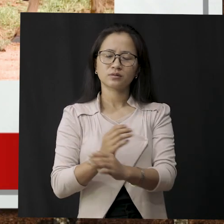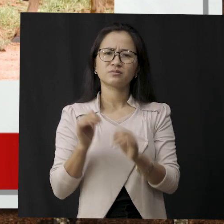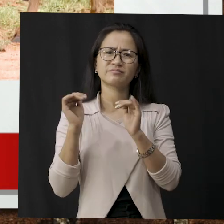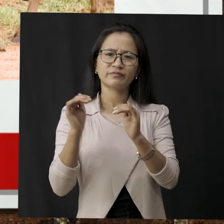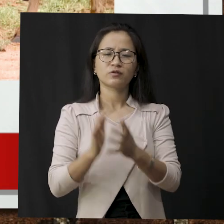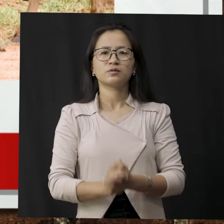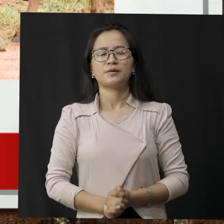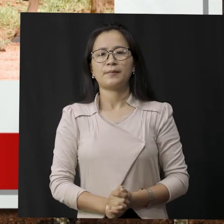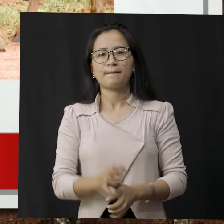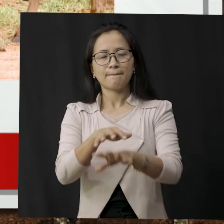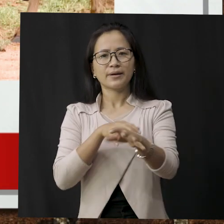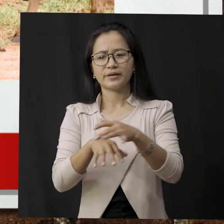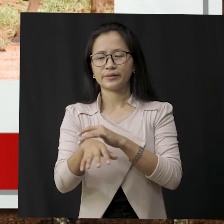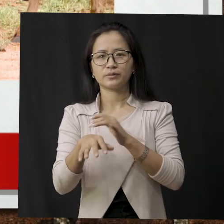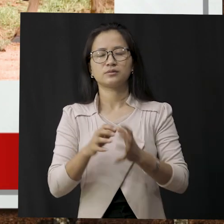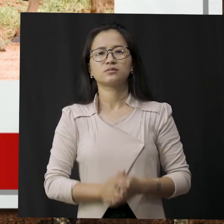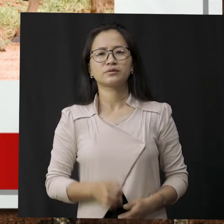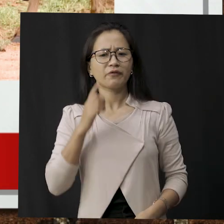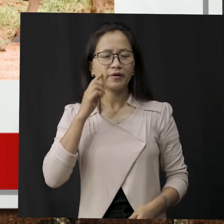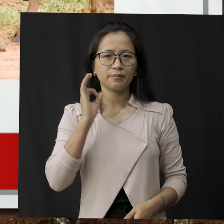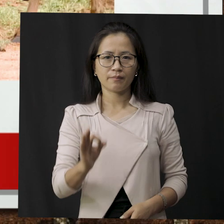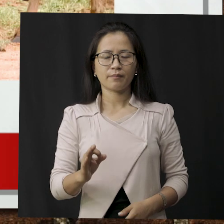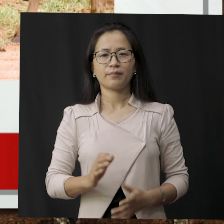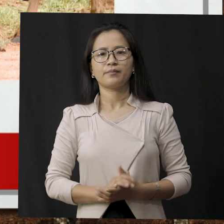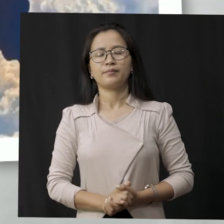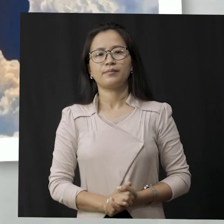stray animals. So it is very important.